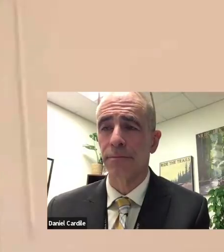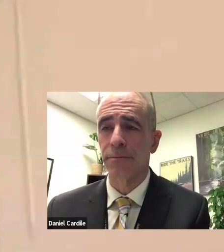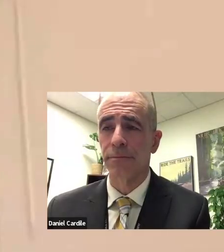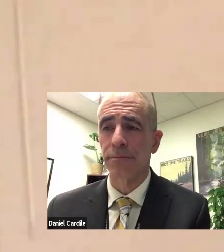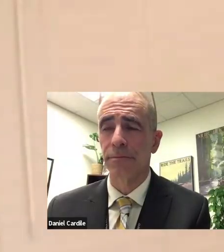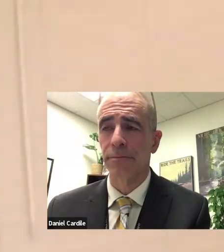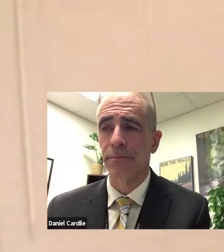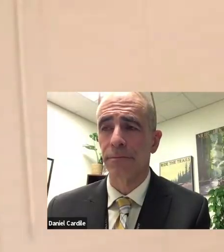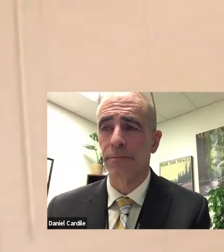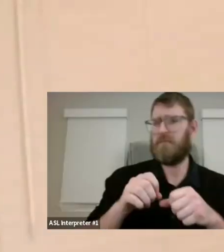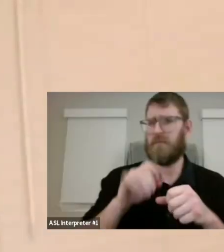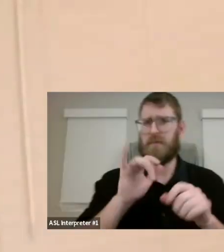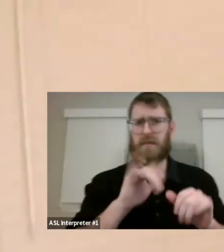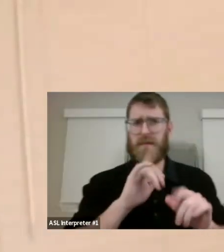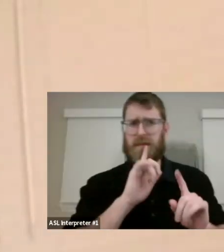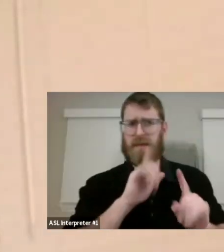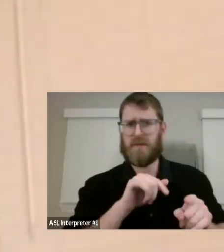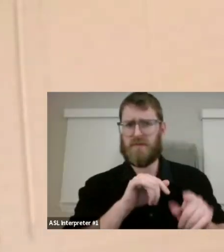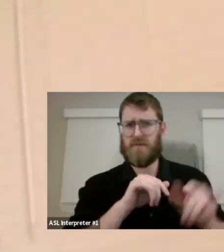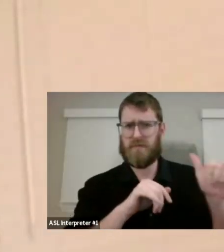Okay, that's the answer, yes.